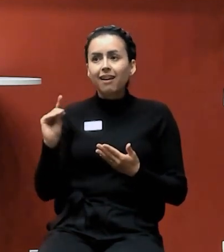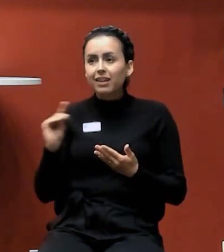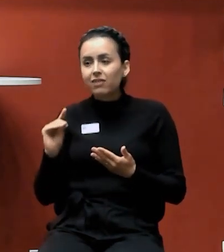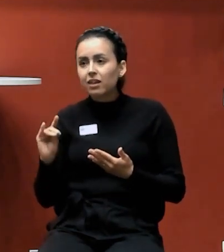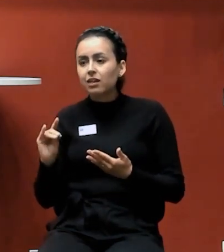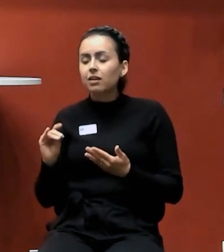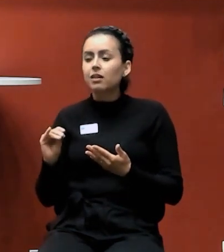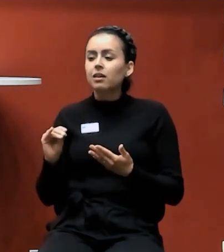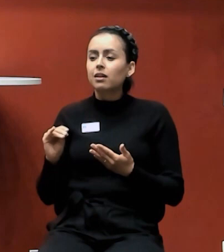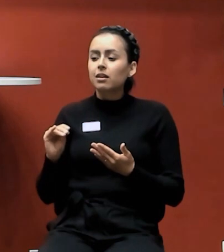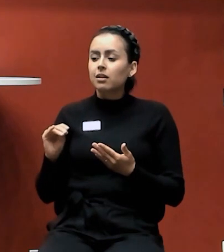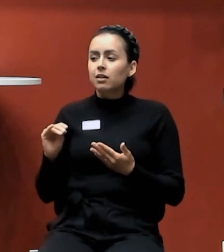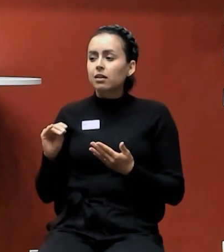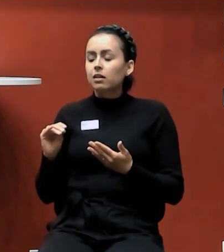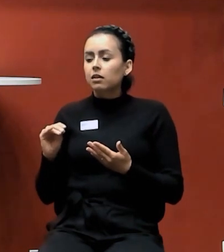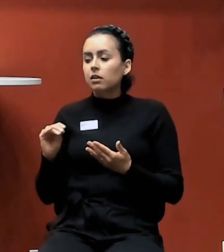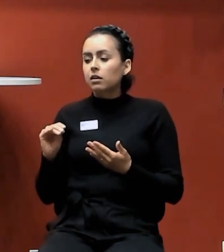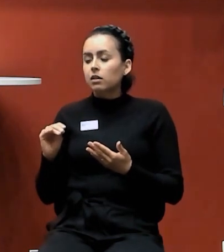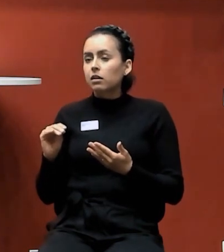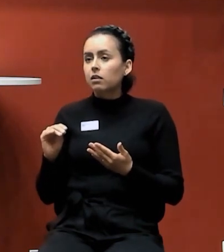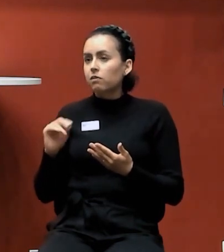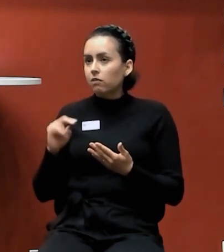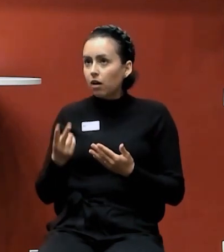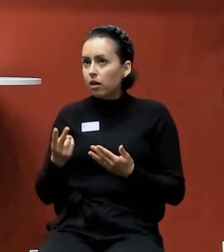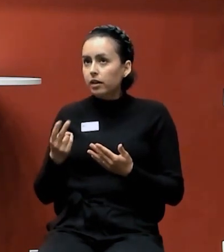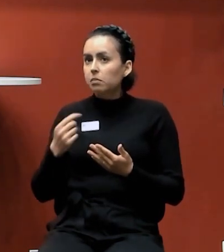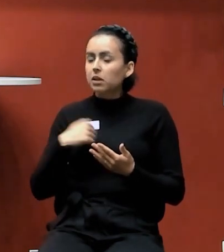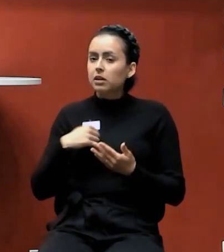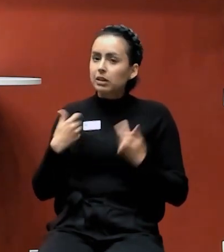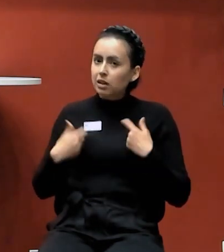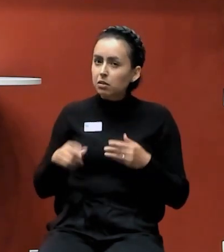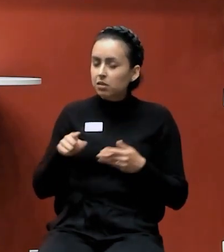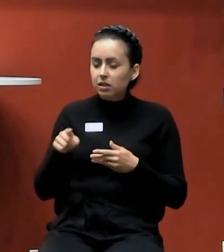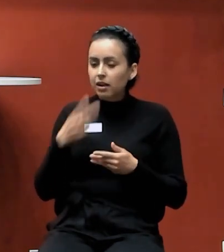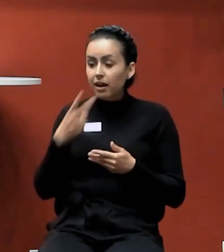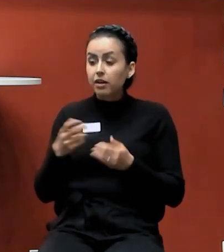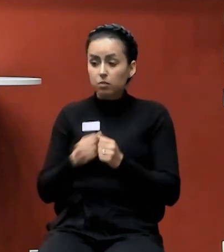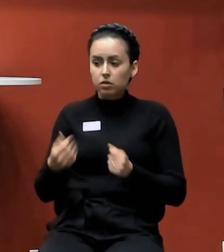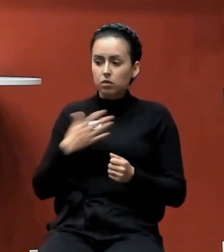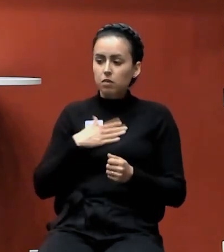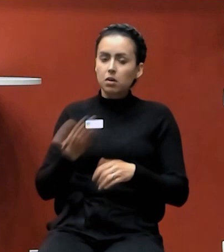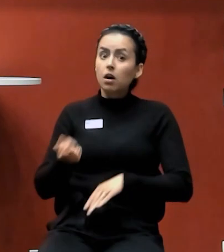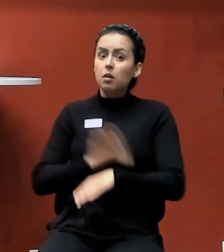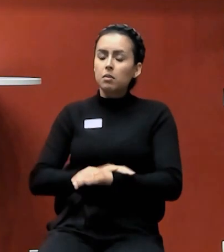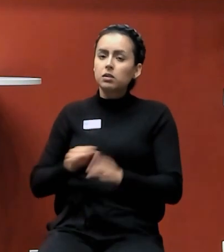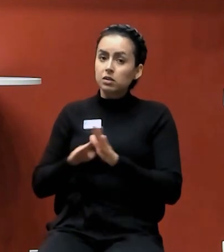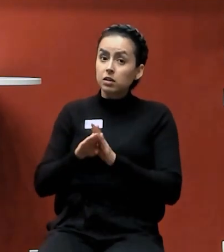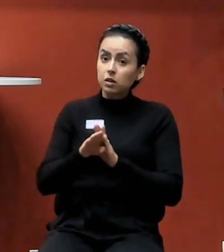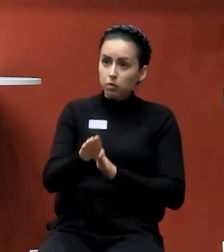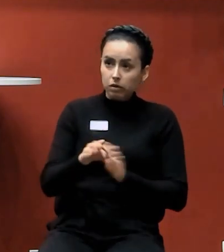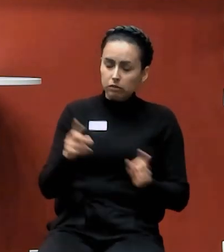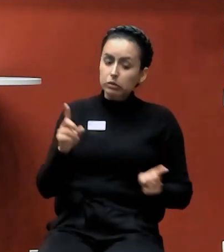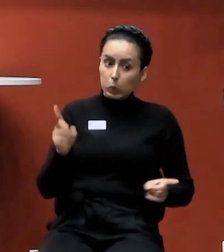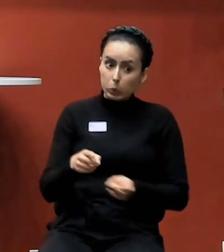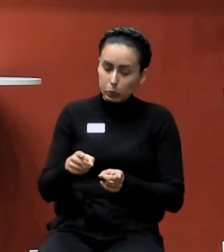it, but for now, in my professional career, which is very, it's a short